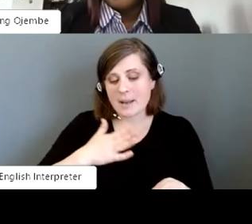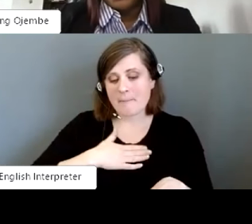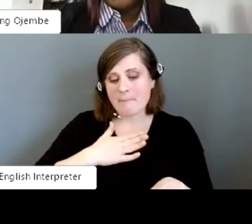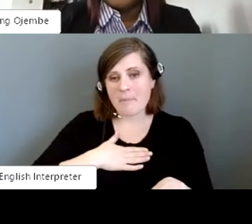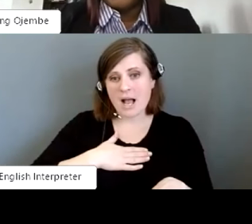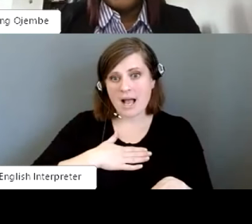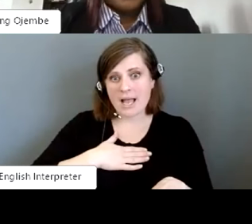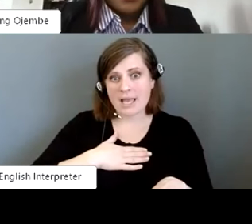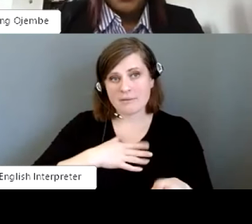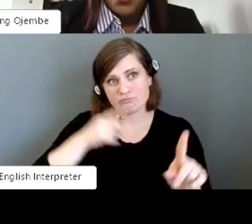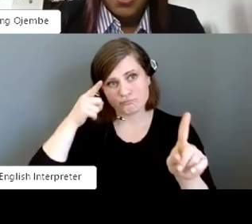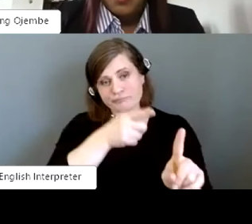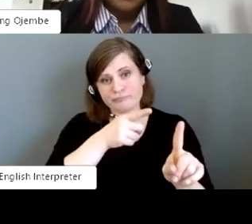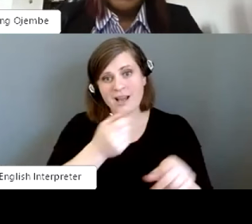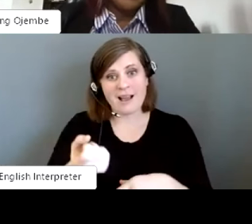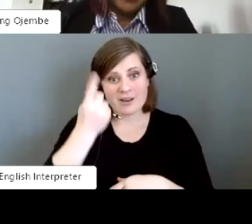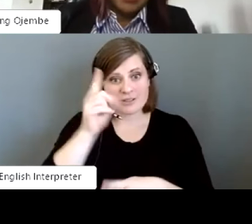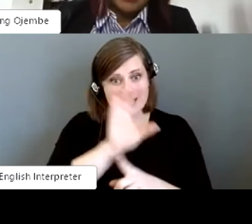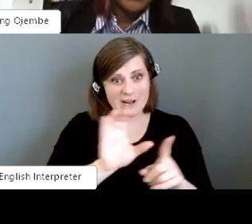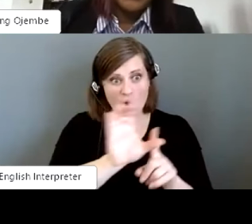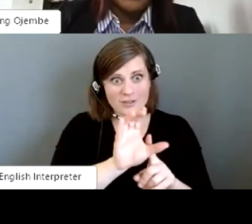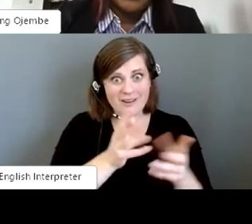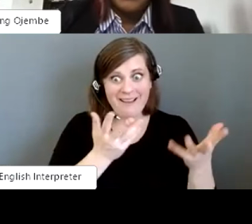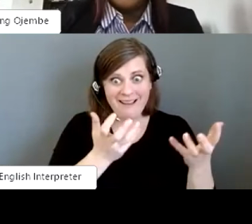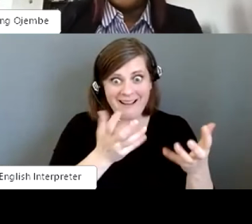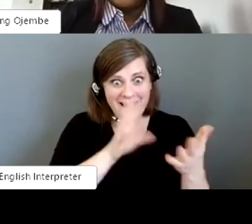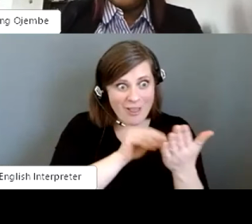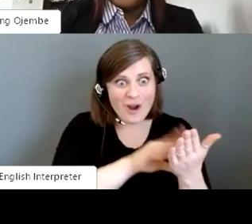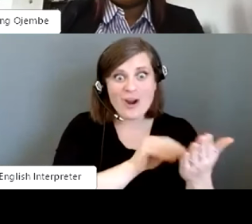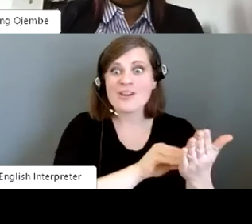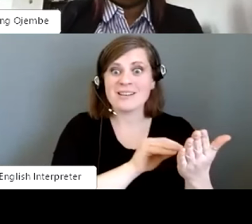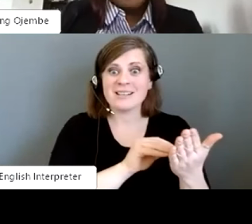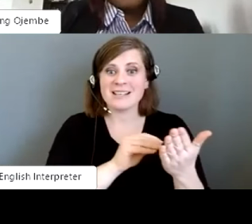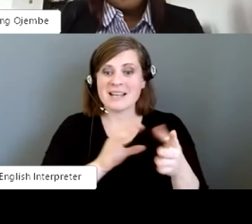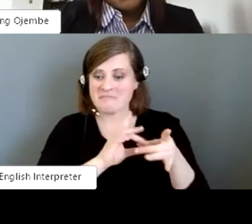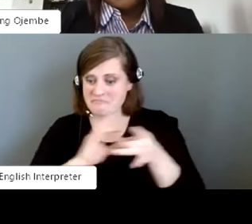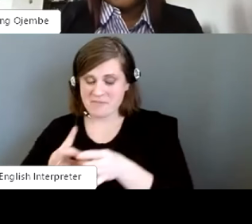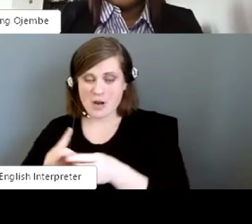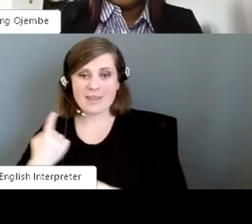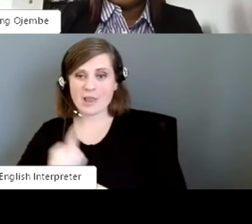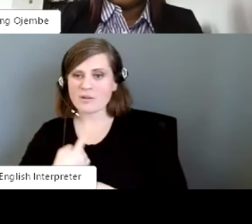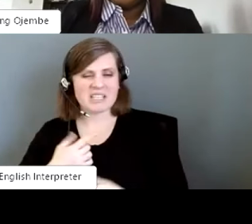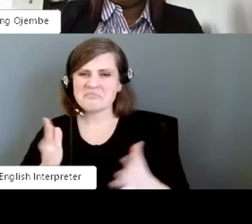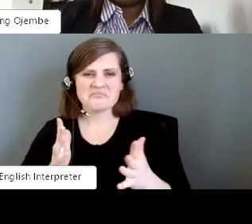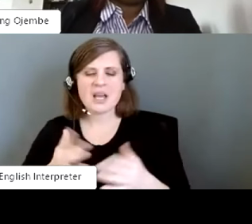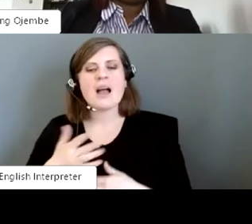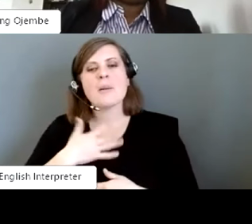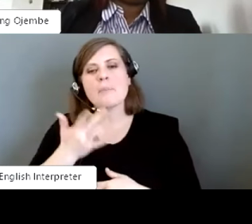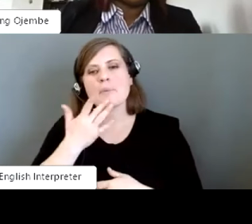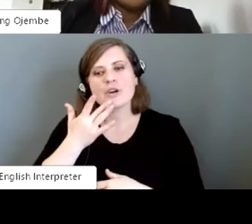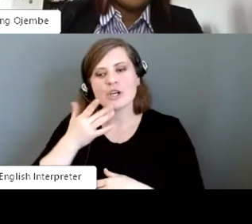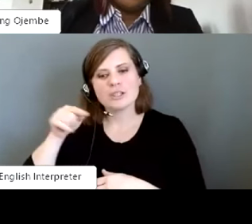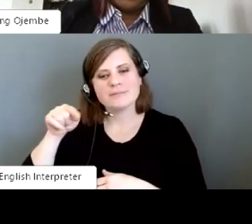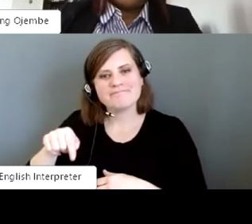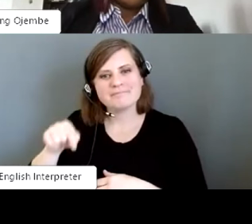wasn't really on understanding culture. I wasn't really interested in culture and loneliness. I was more interested in understanding what is it